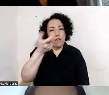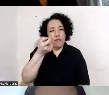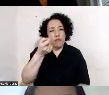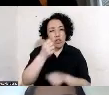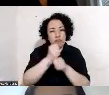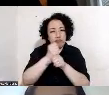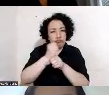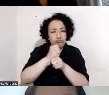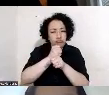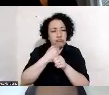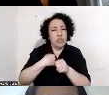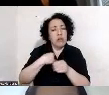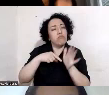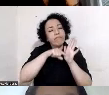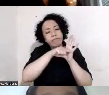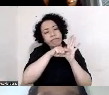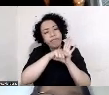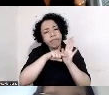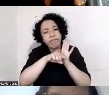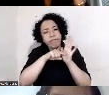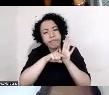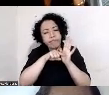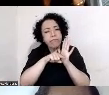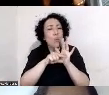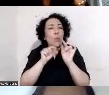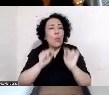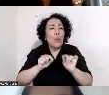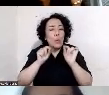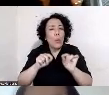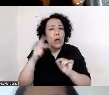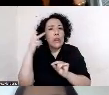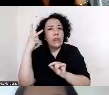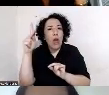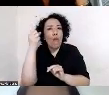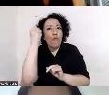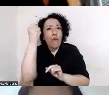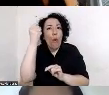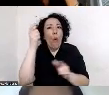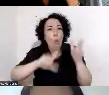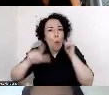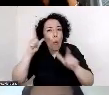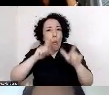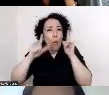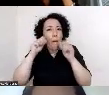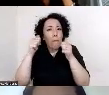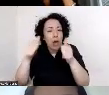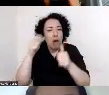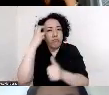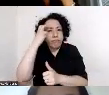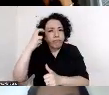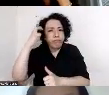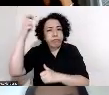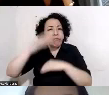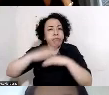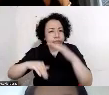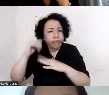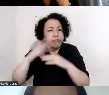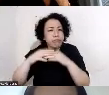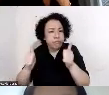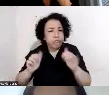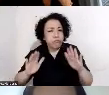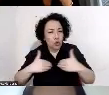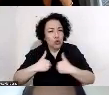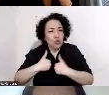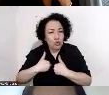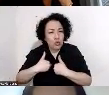que eu fiz, começamos a analisar os pontos fortes, as fraquezas dessas populações de dupla excepcionalidade e autismo. E é